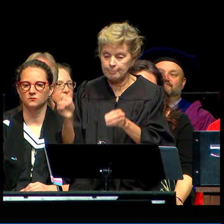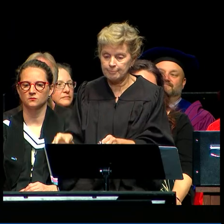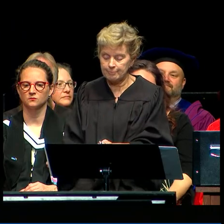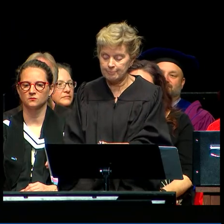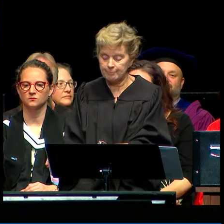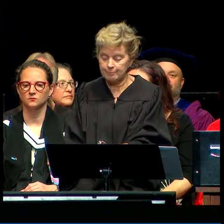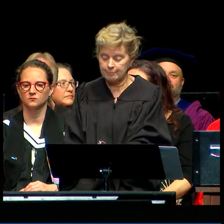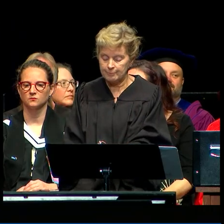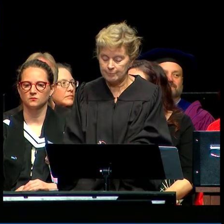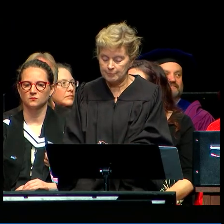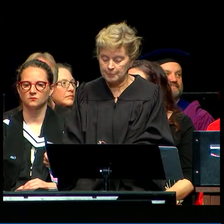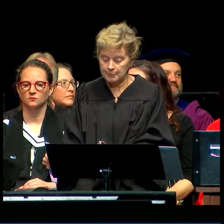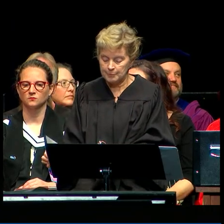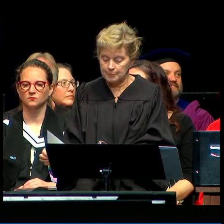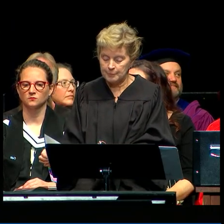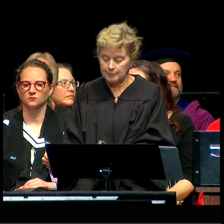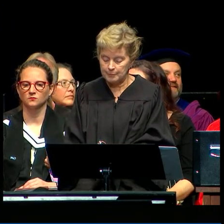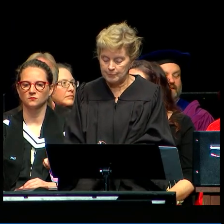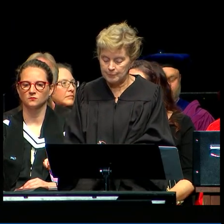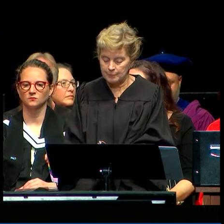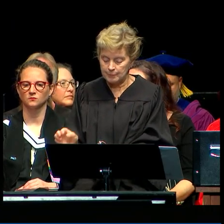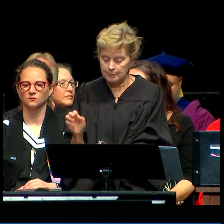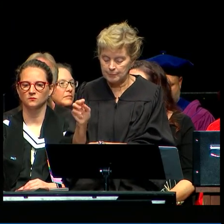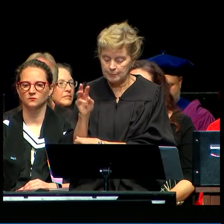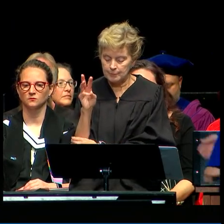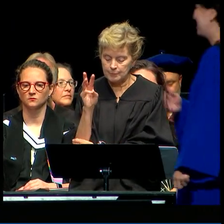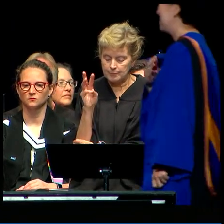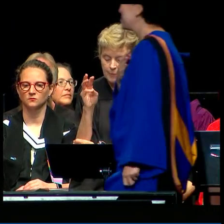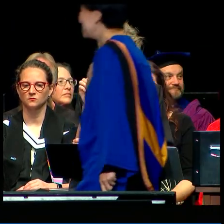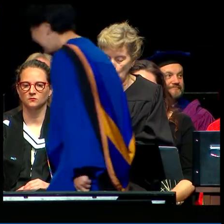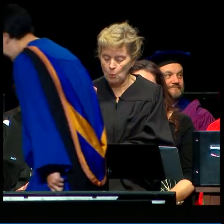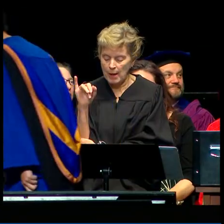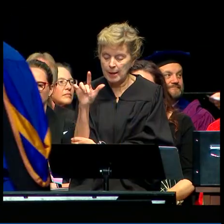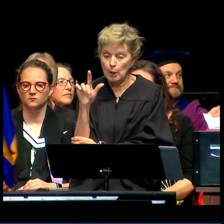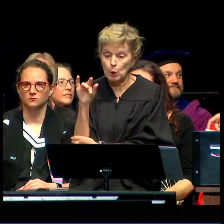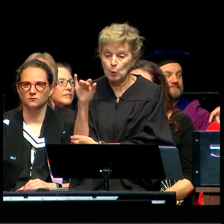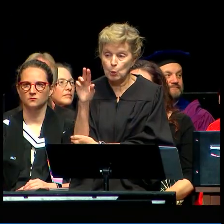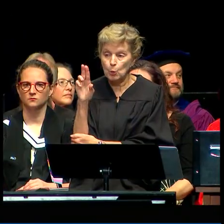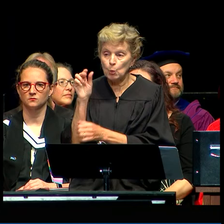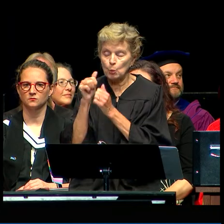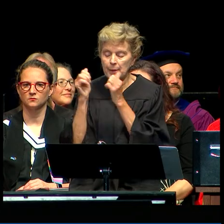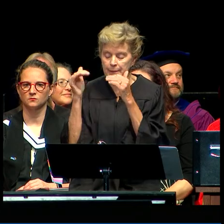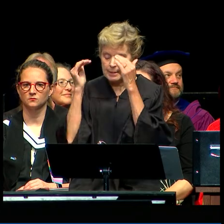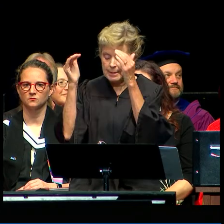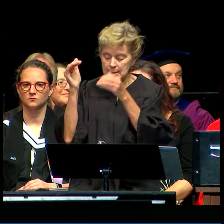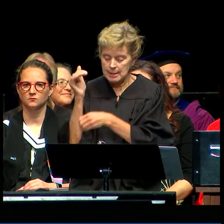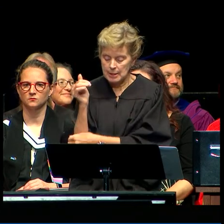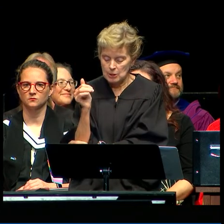Wei Liu, with distinction.